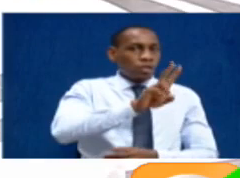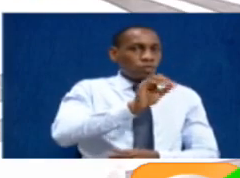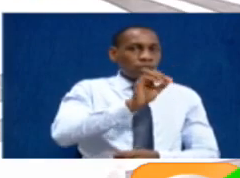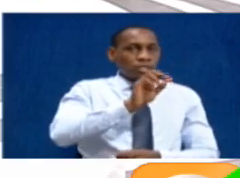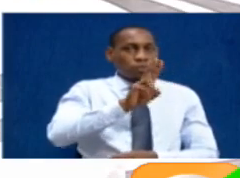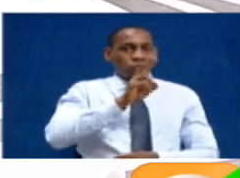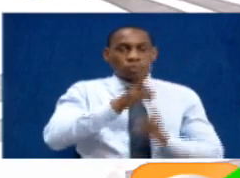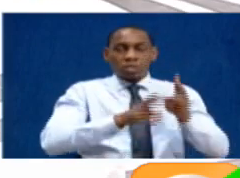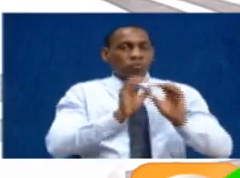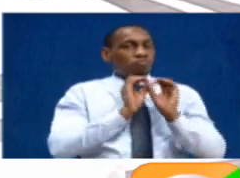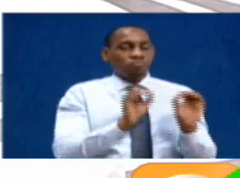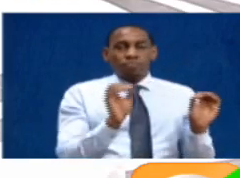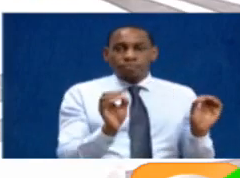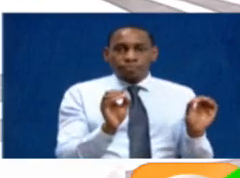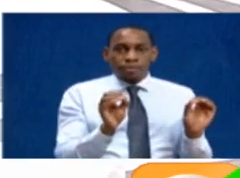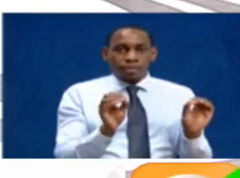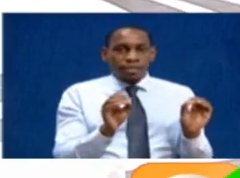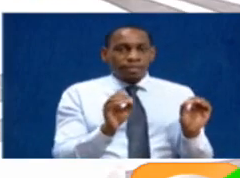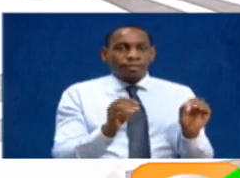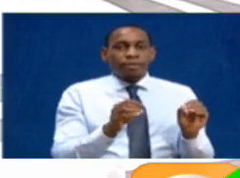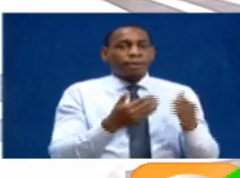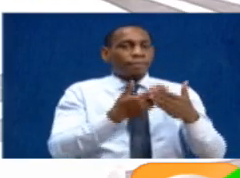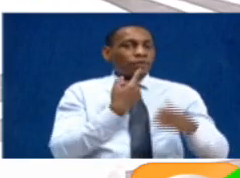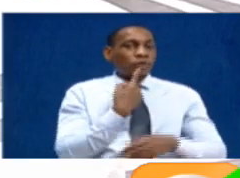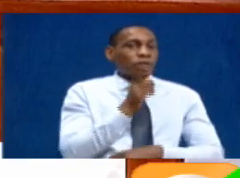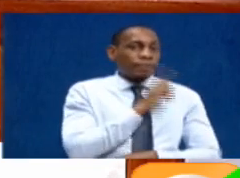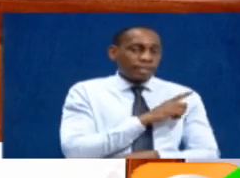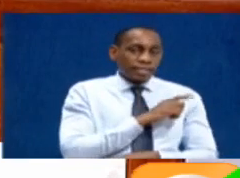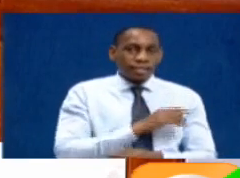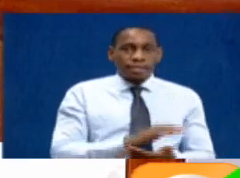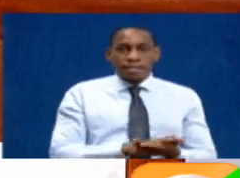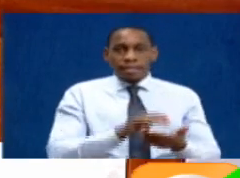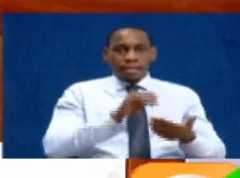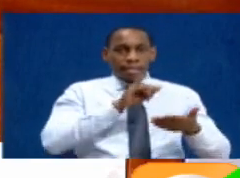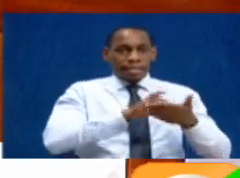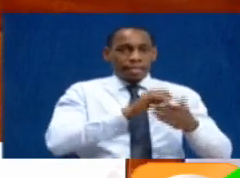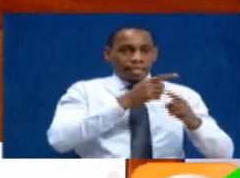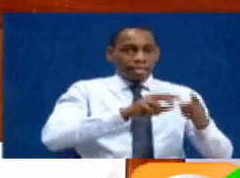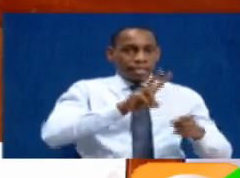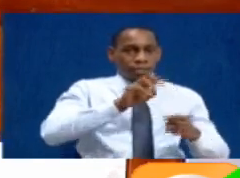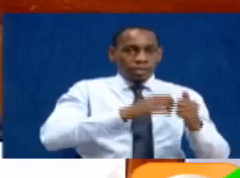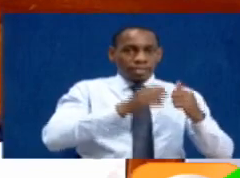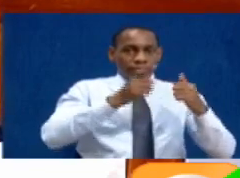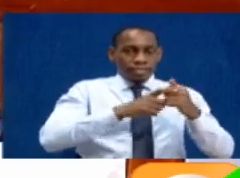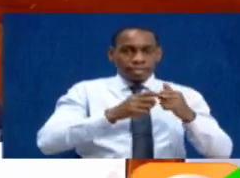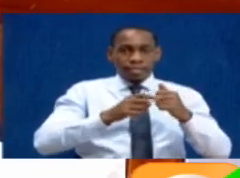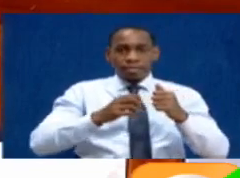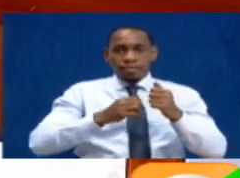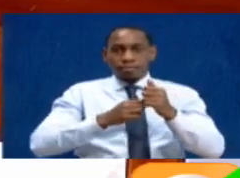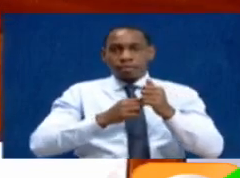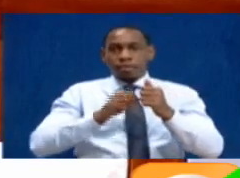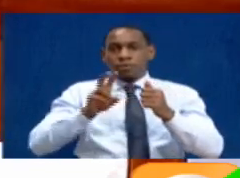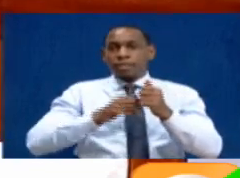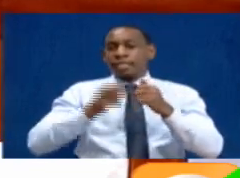Not 2022. This one I told you. I told you 2016, 2017,